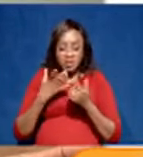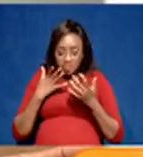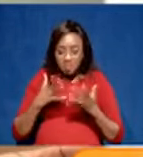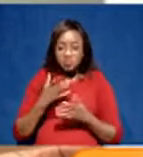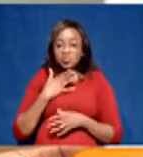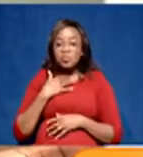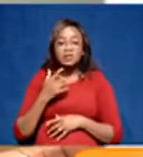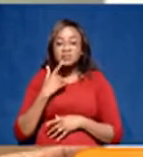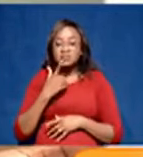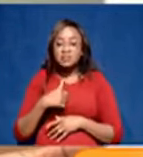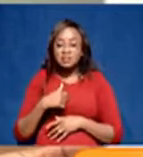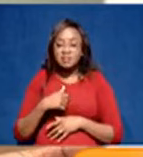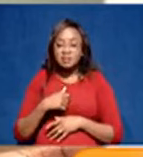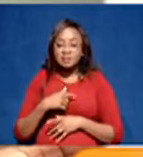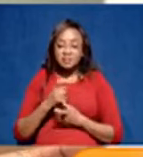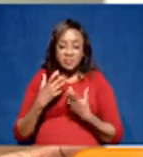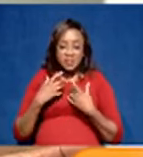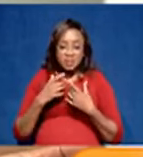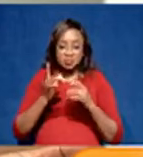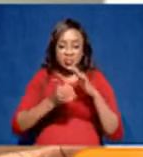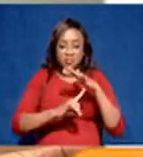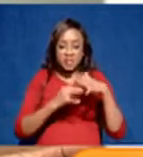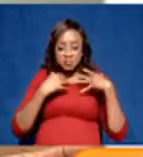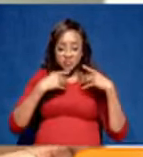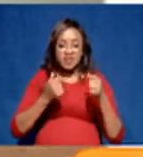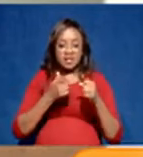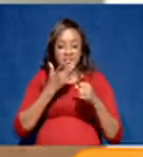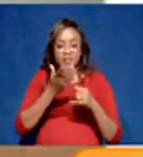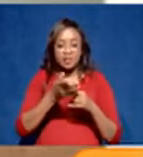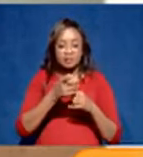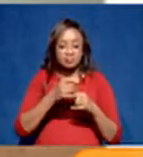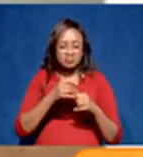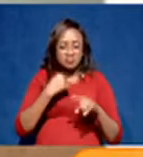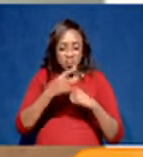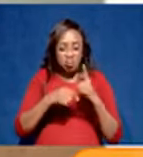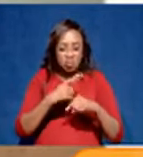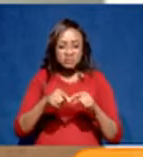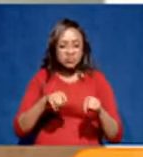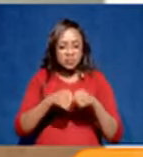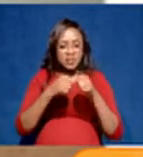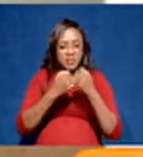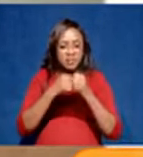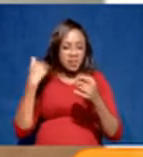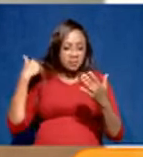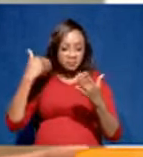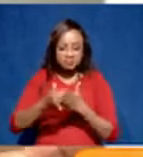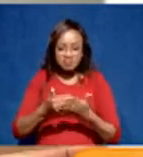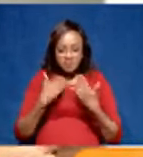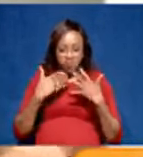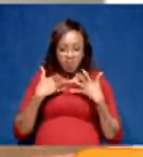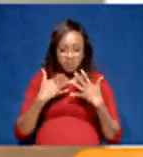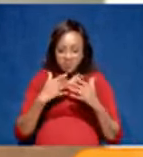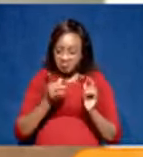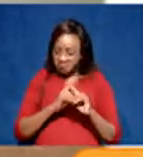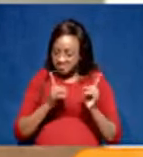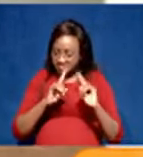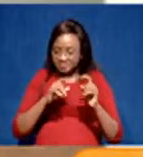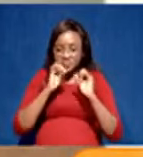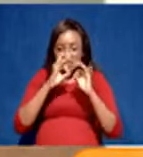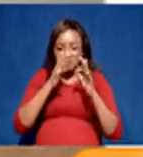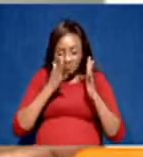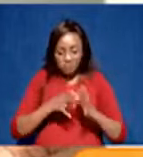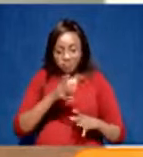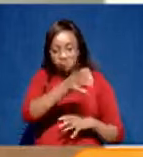want to tell me that Ministry of Health, which is Afia House, remains Mafia House forever? No. Even when somebody is put behind